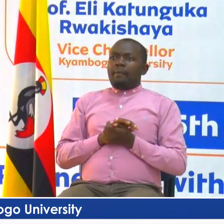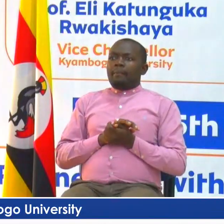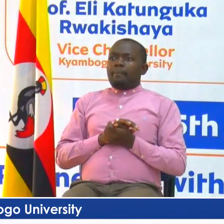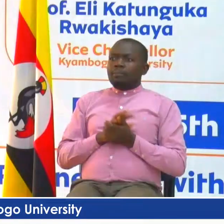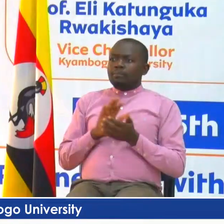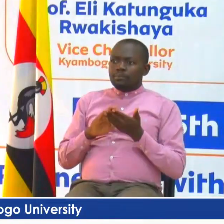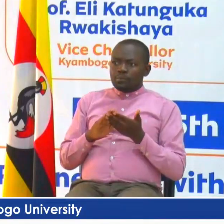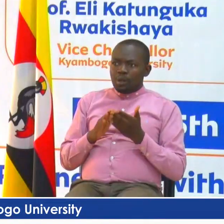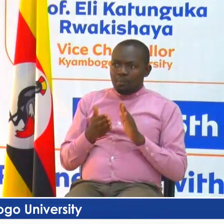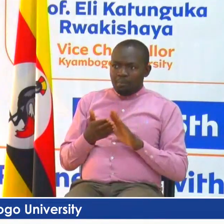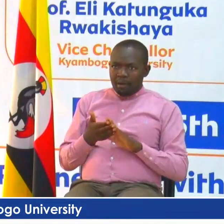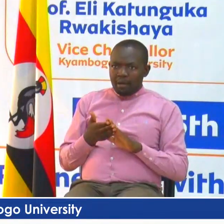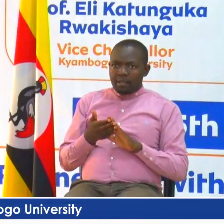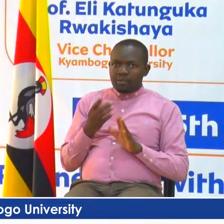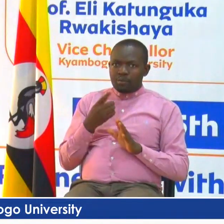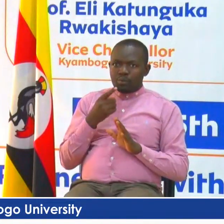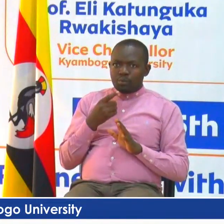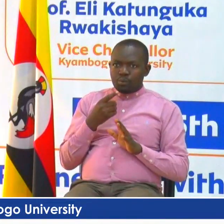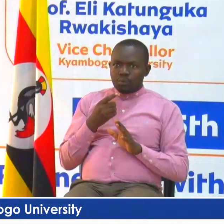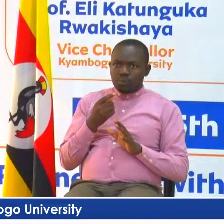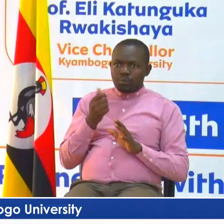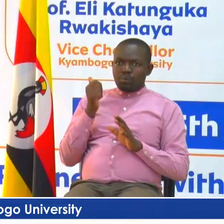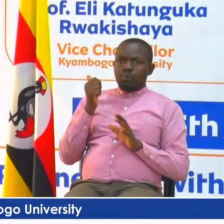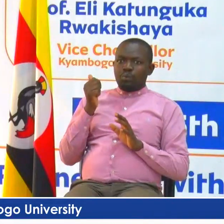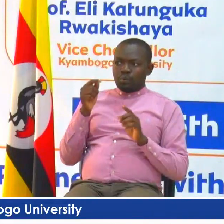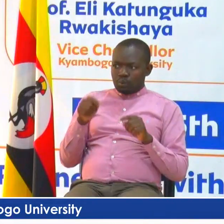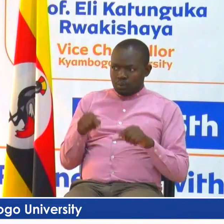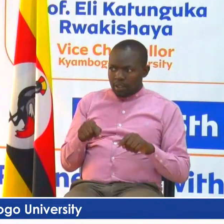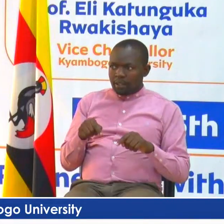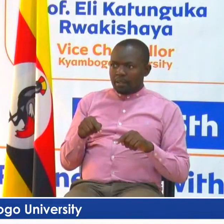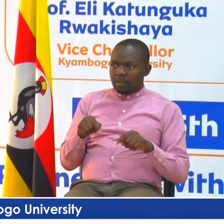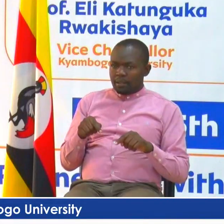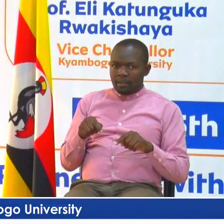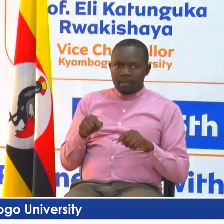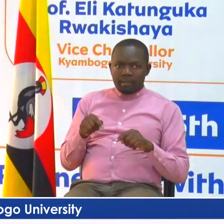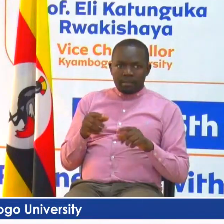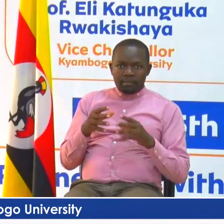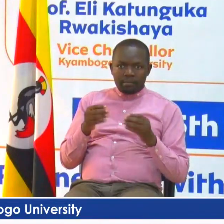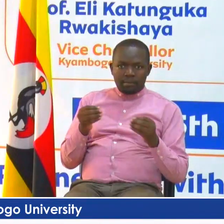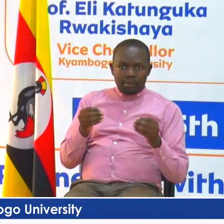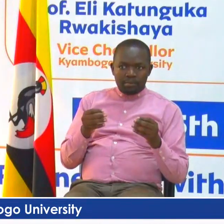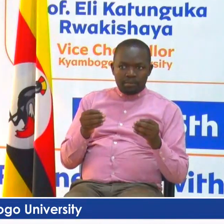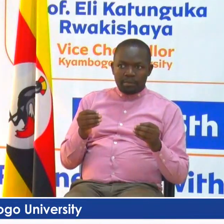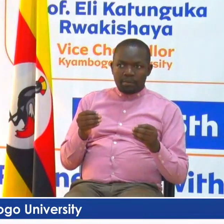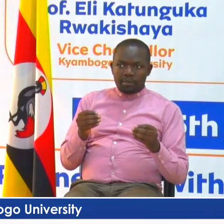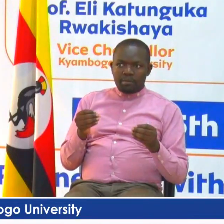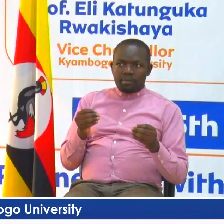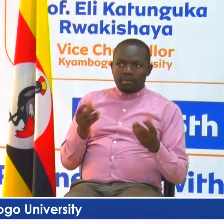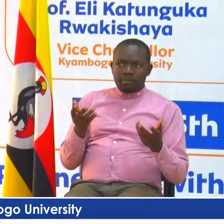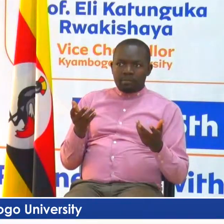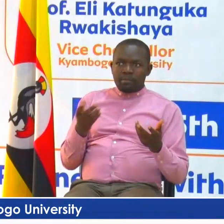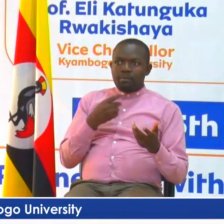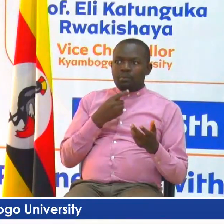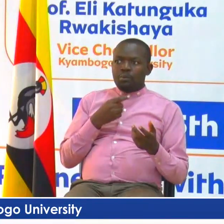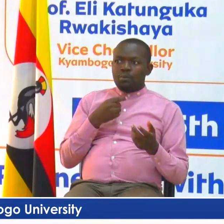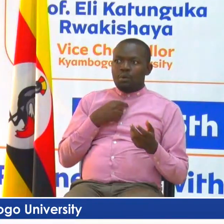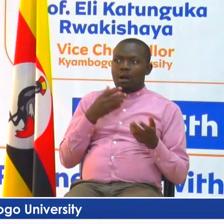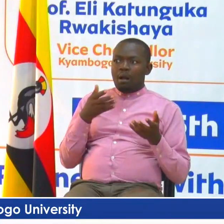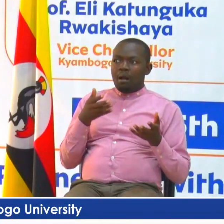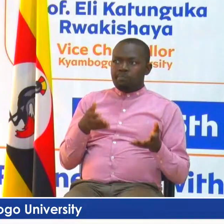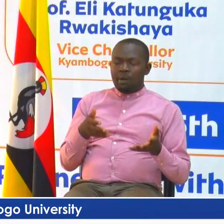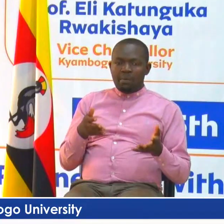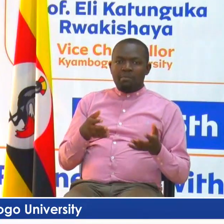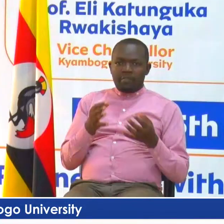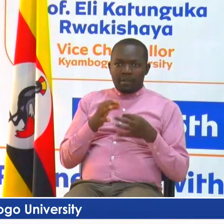our partners that were here today and yesterday, and their absentia that joined, that made this day very,